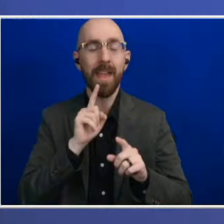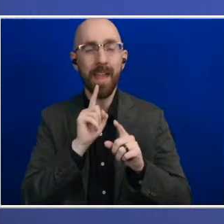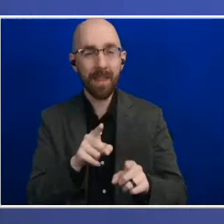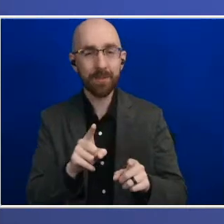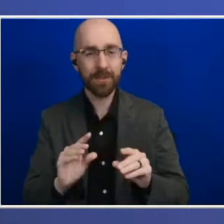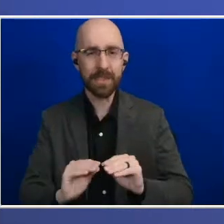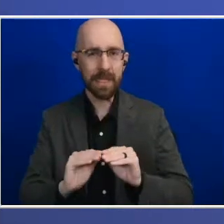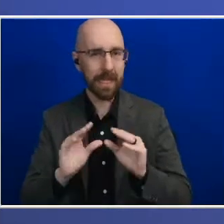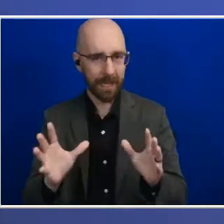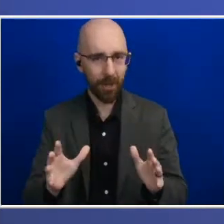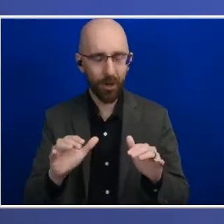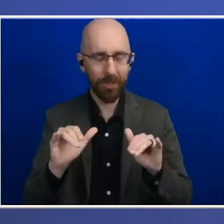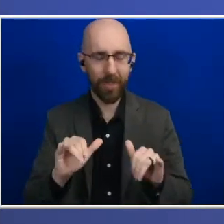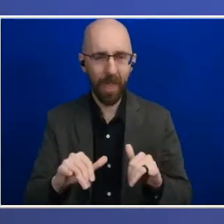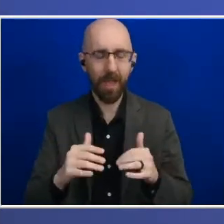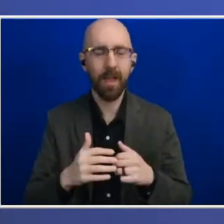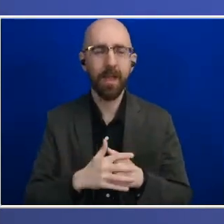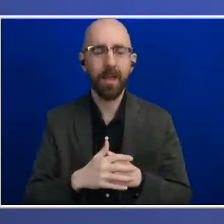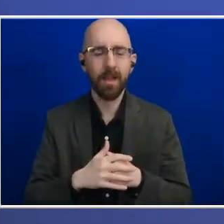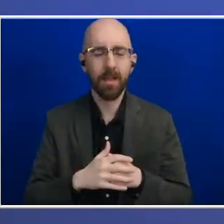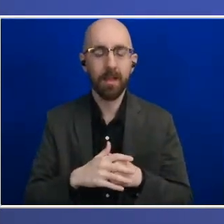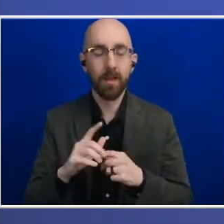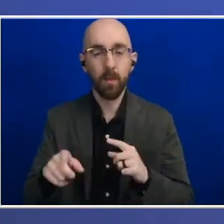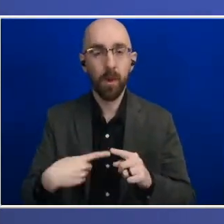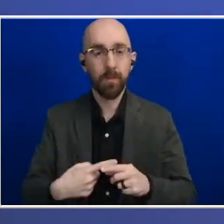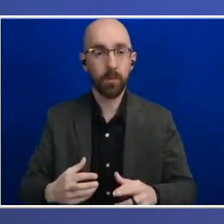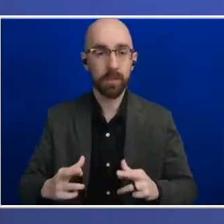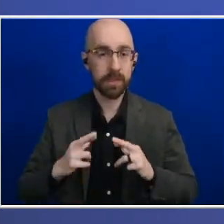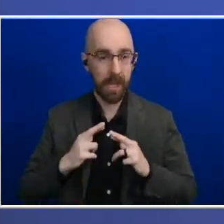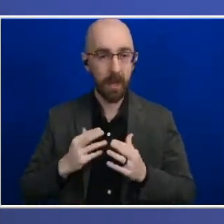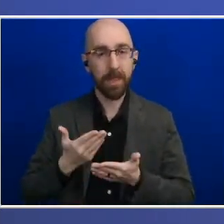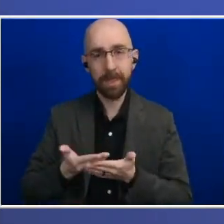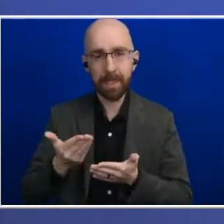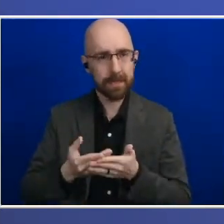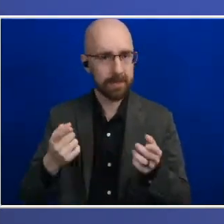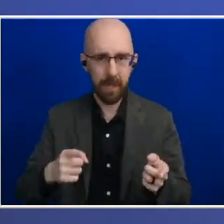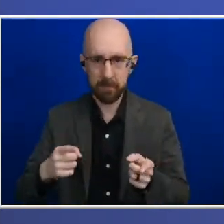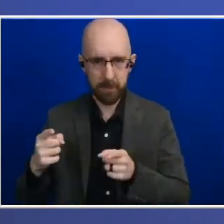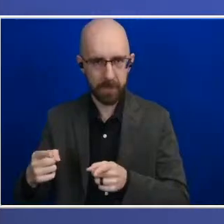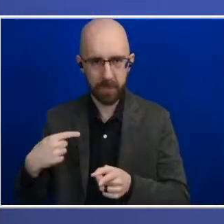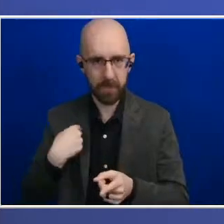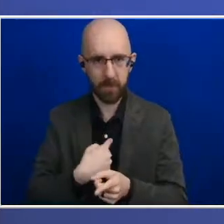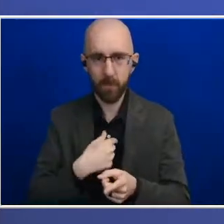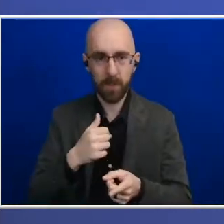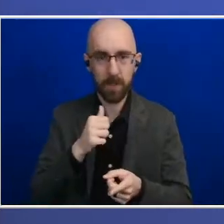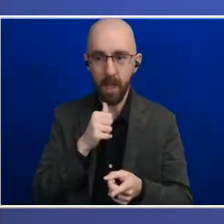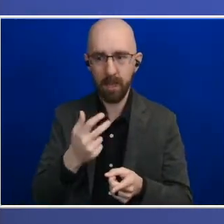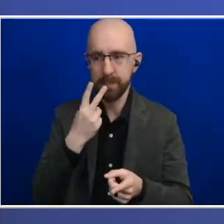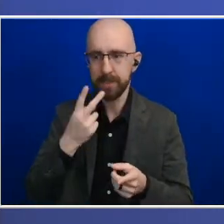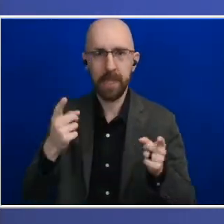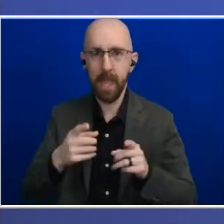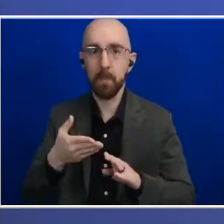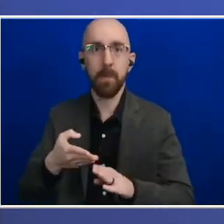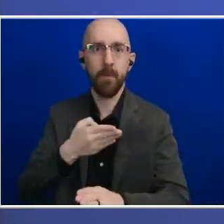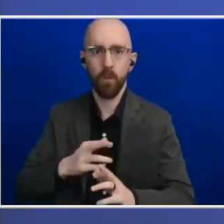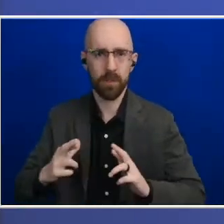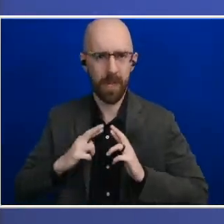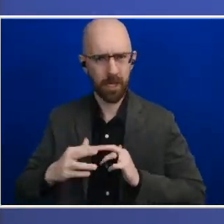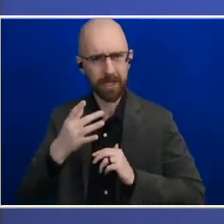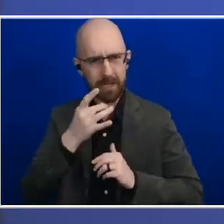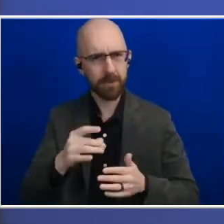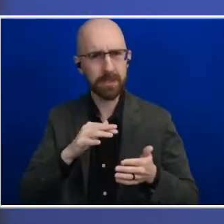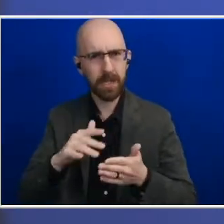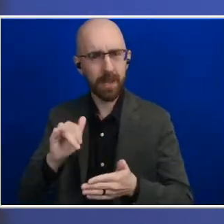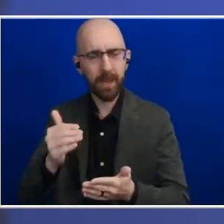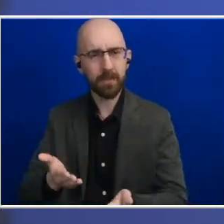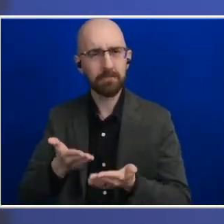that that once you retire, things happen that were not happening before you retire. And there's a fascinating study that suggests that the later